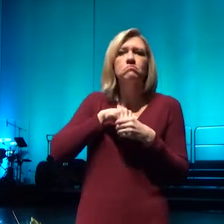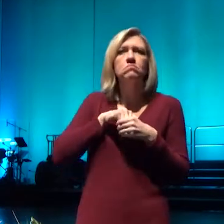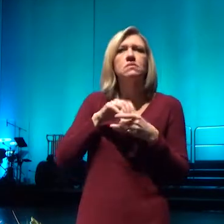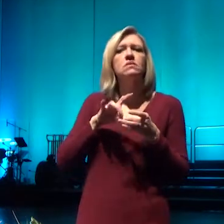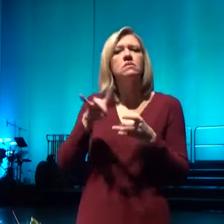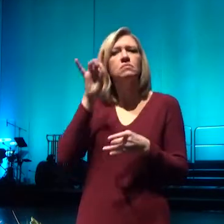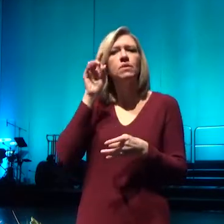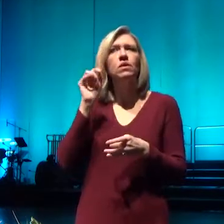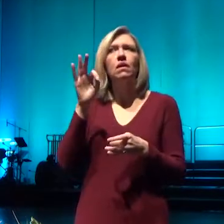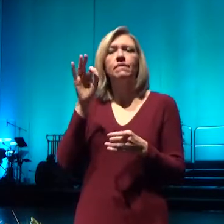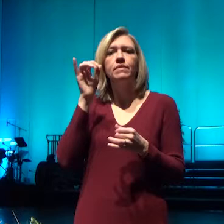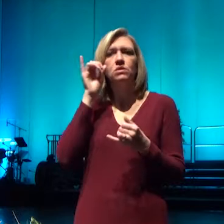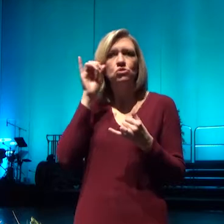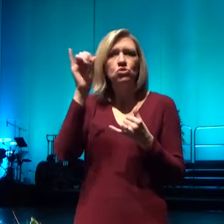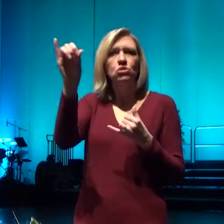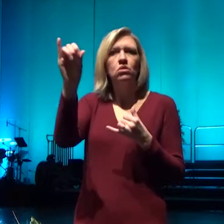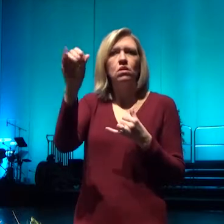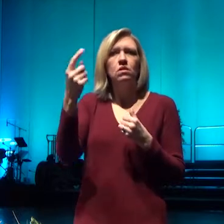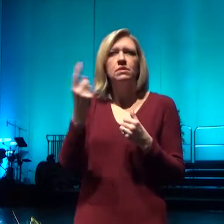eternal, something vital,